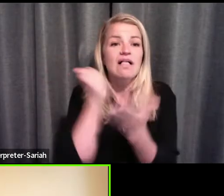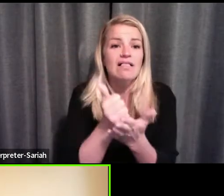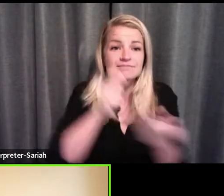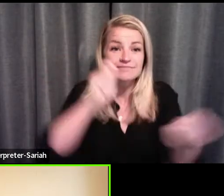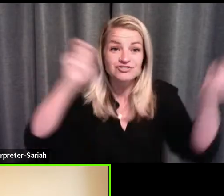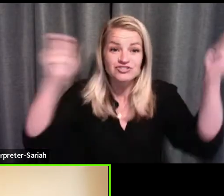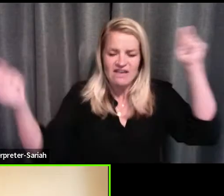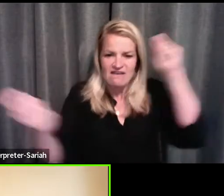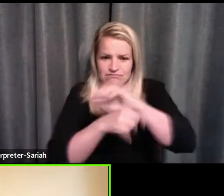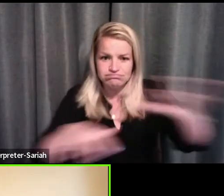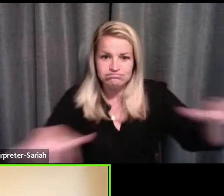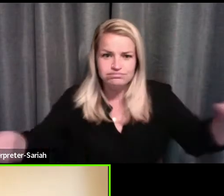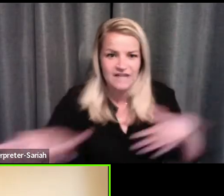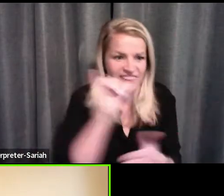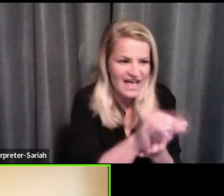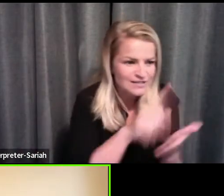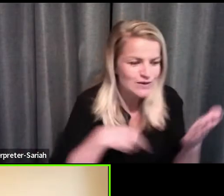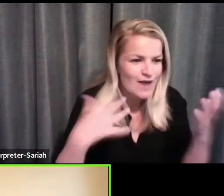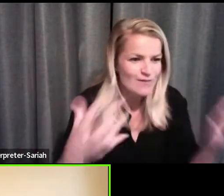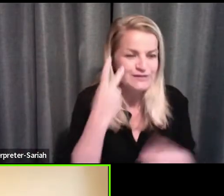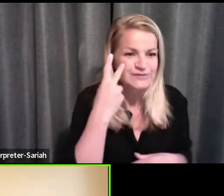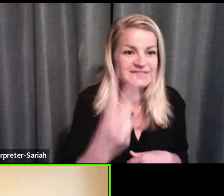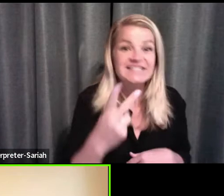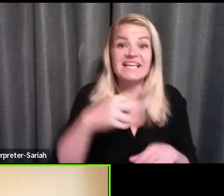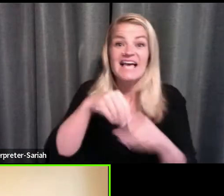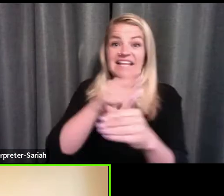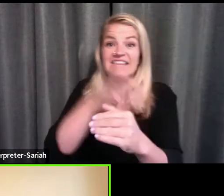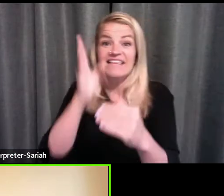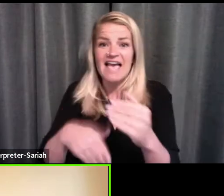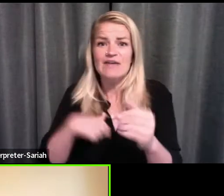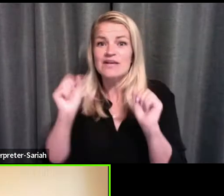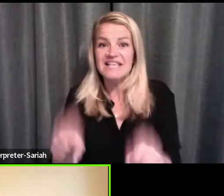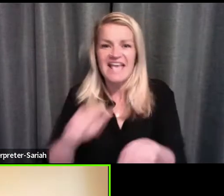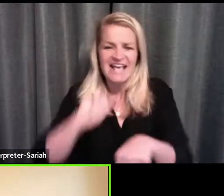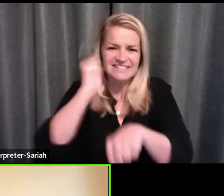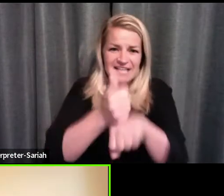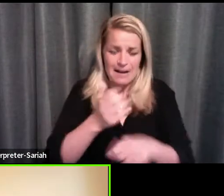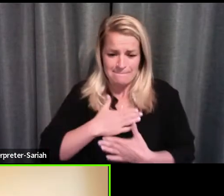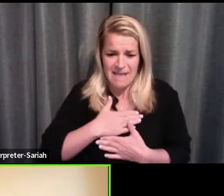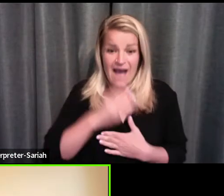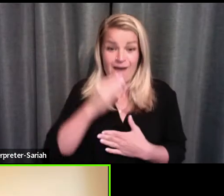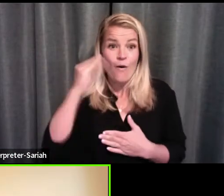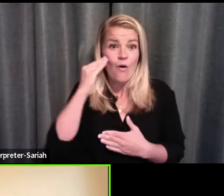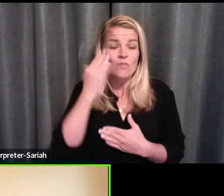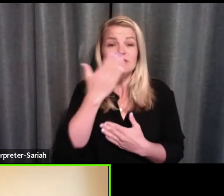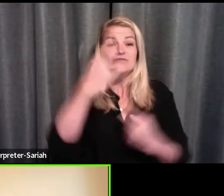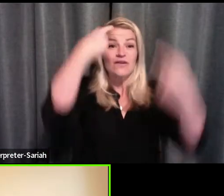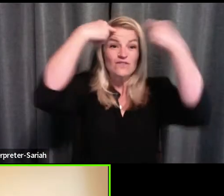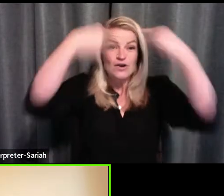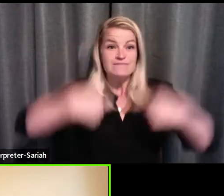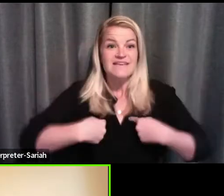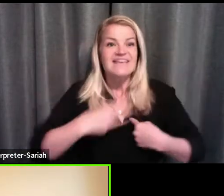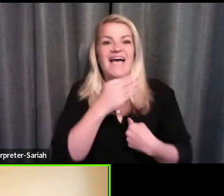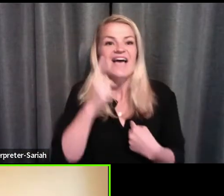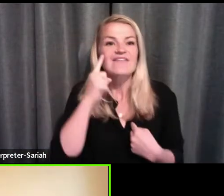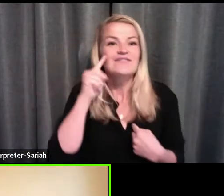the end, we'll see that we can have a home that's good for you and me.